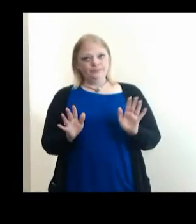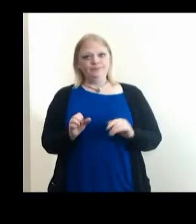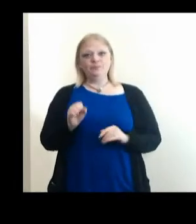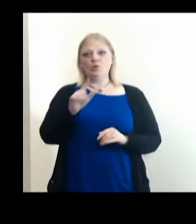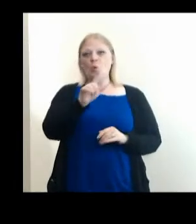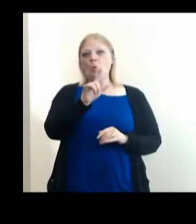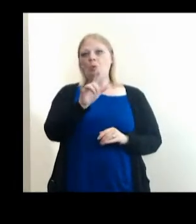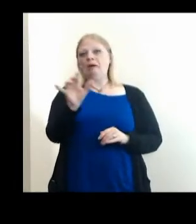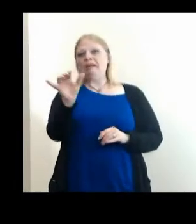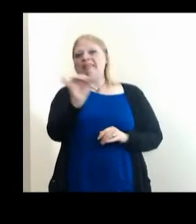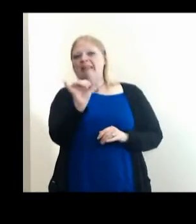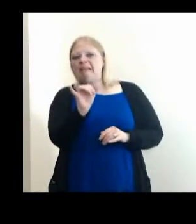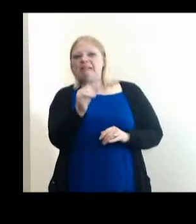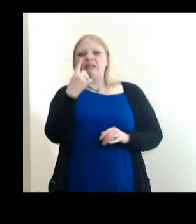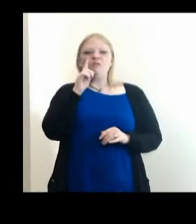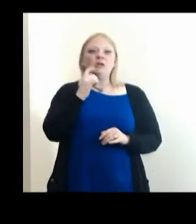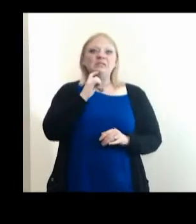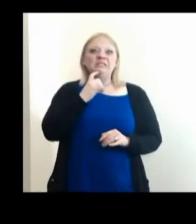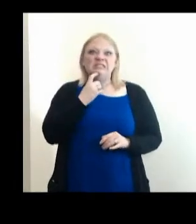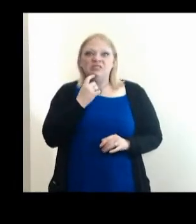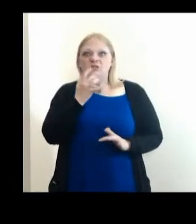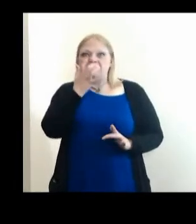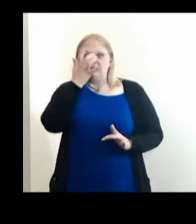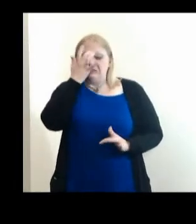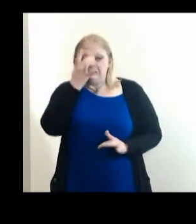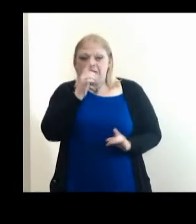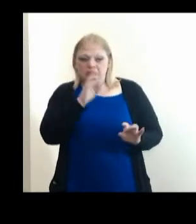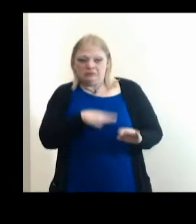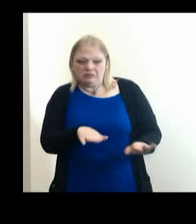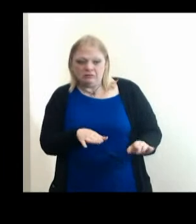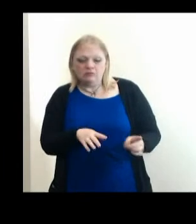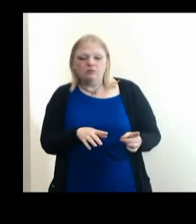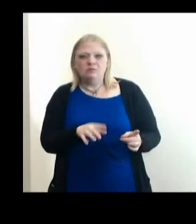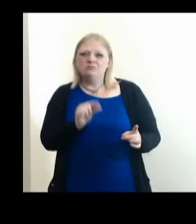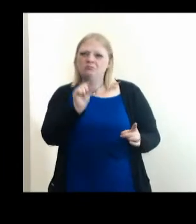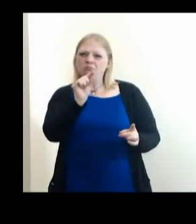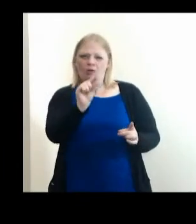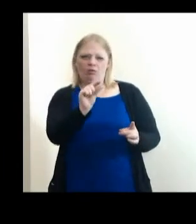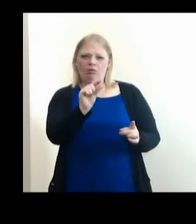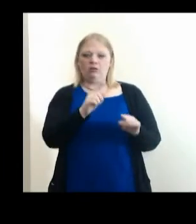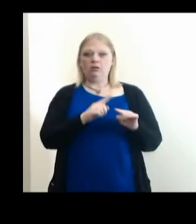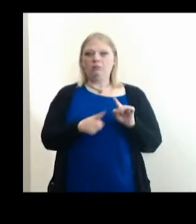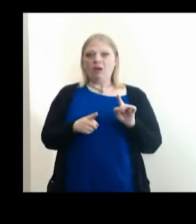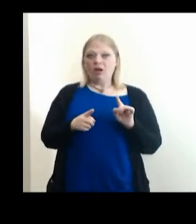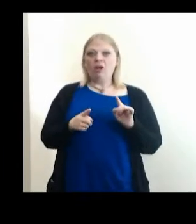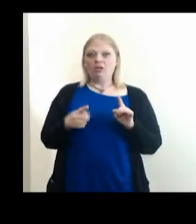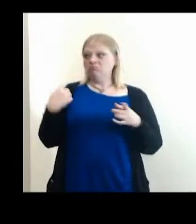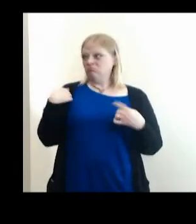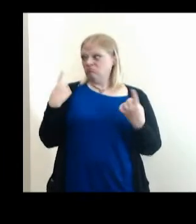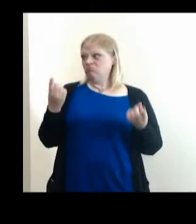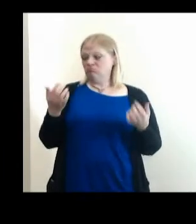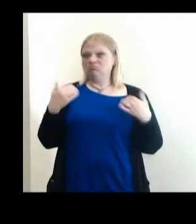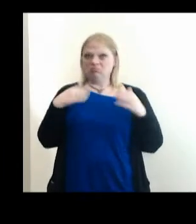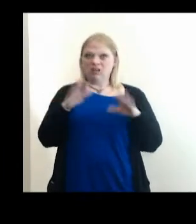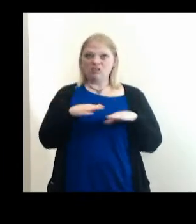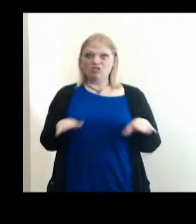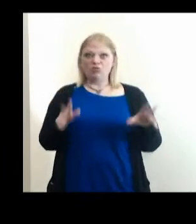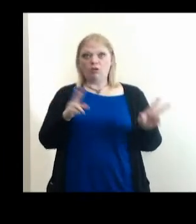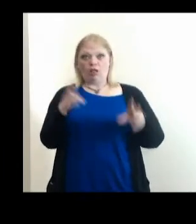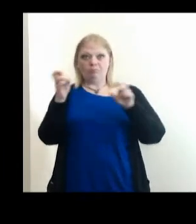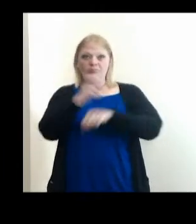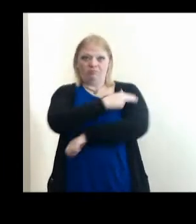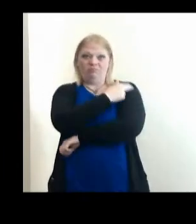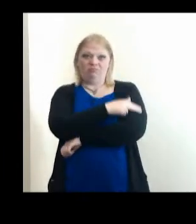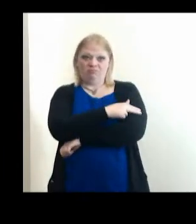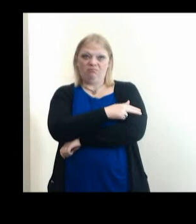becoming serious illness is small, there are and have been children in our community who've been